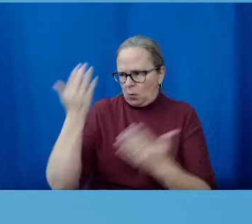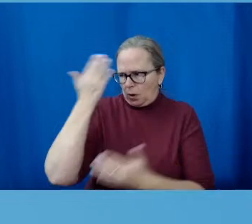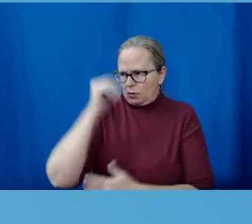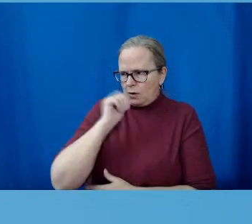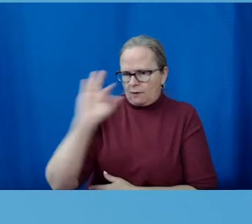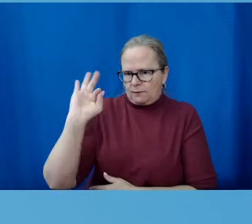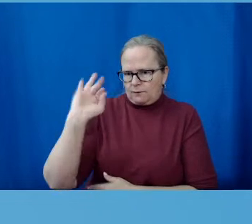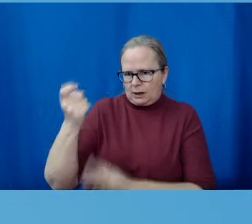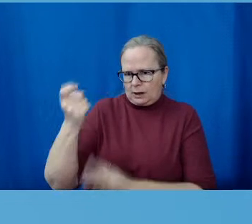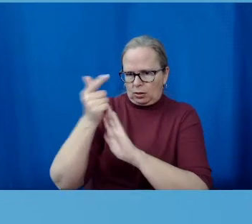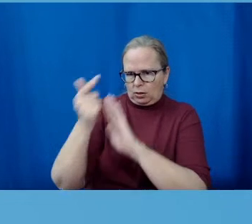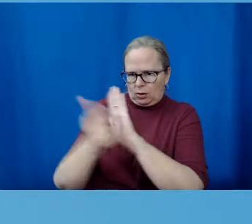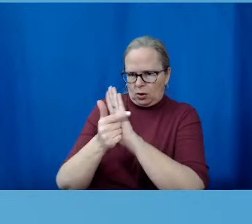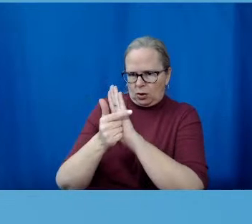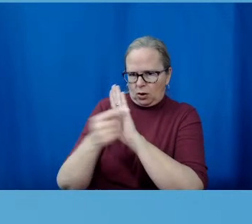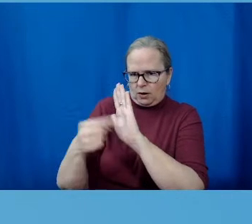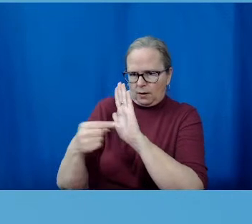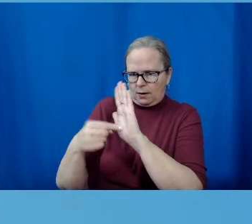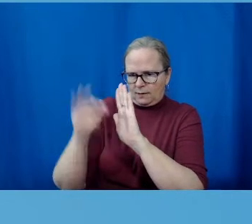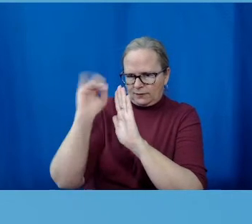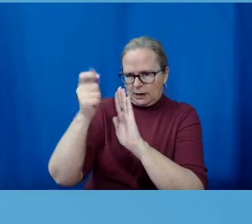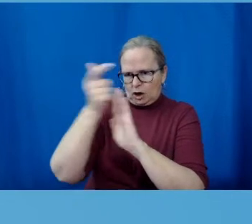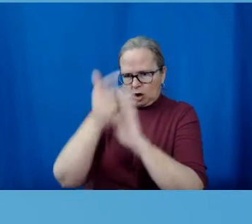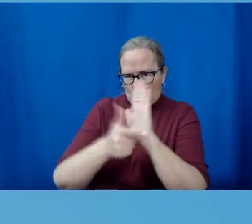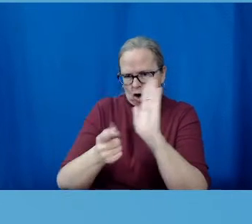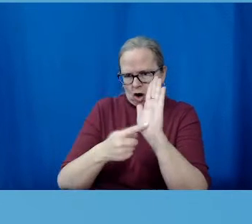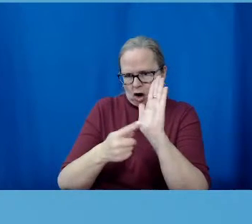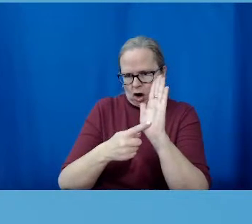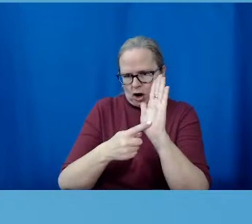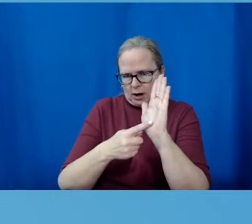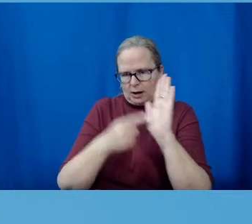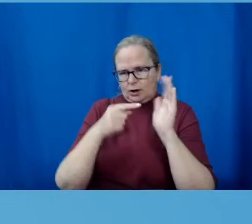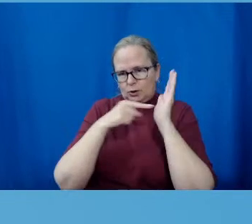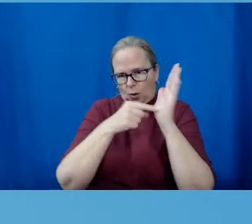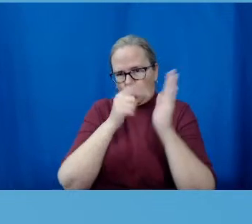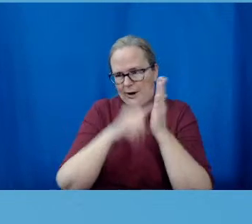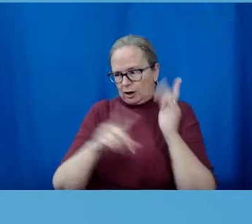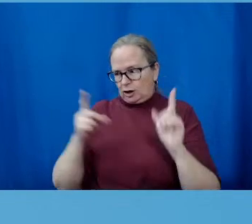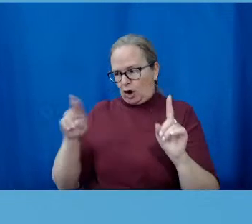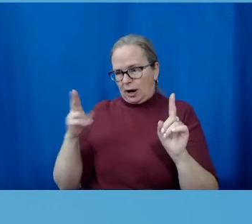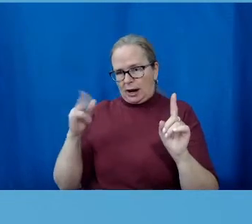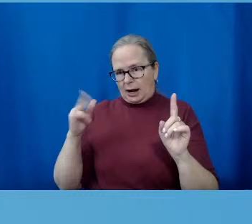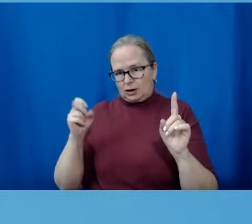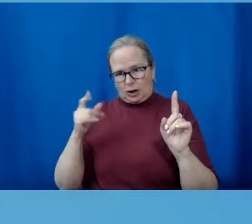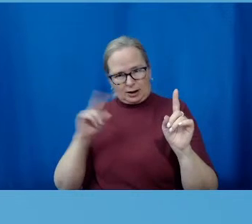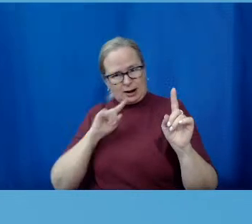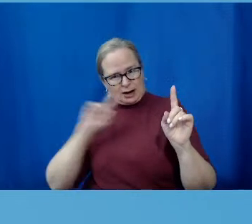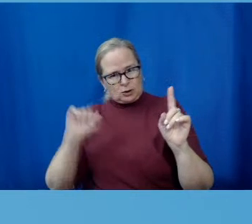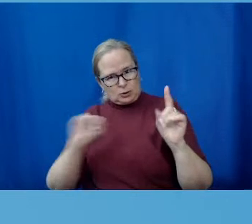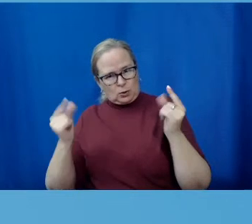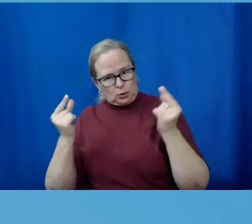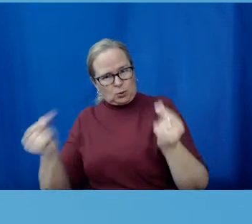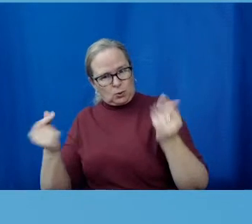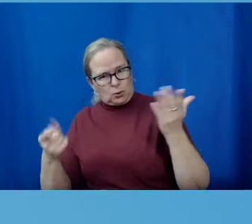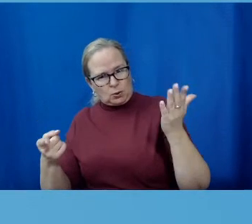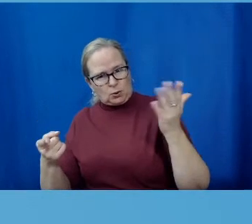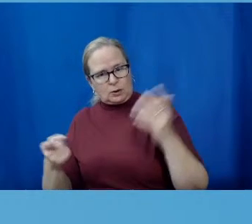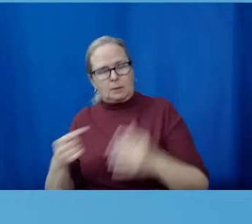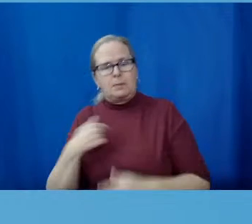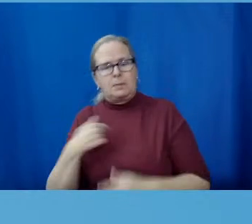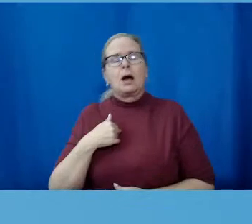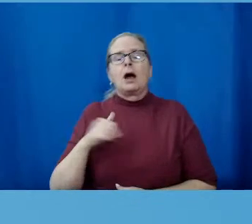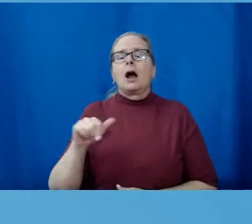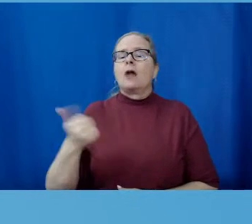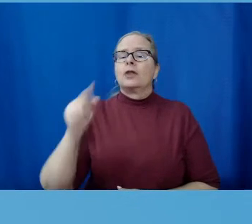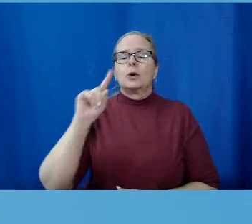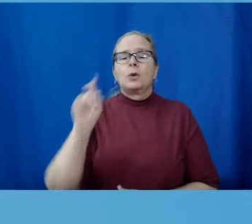actually doing, and also begs the question, which I think I'll probably kick to Ubaka because I know he has thoughts on this, which is, well, what should her